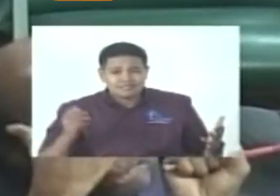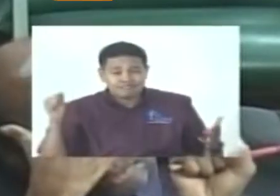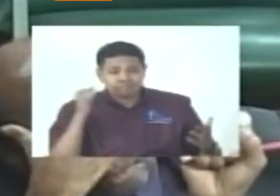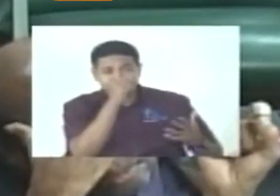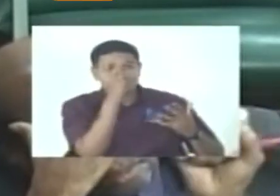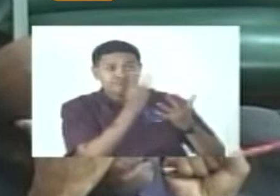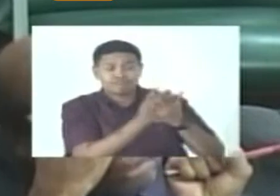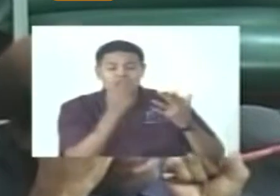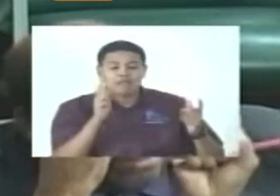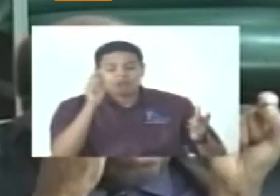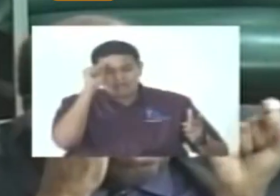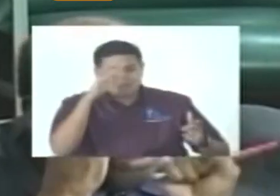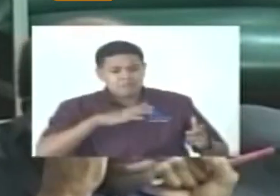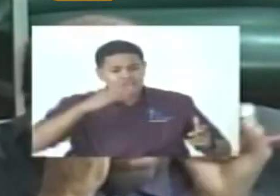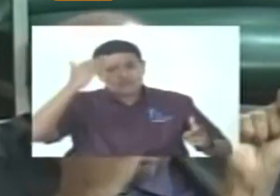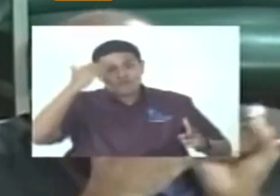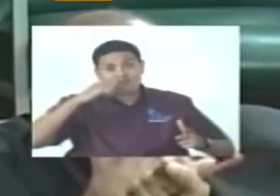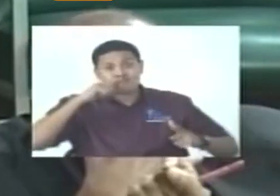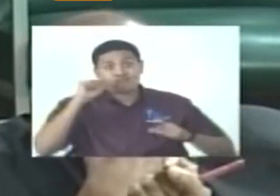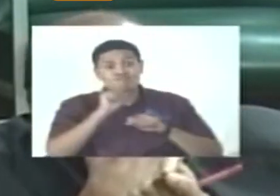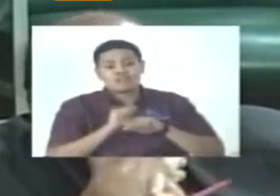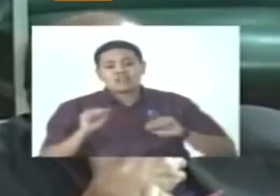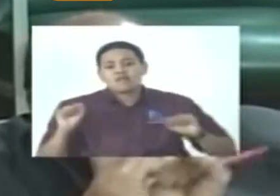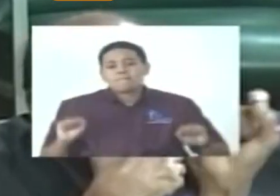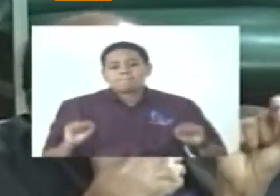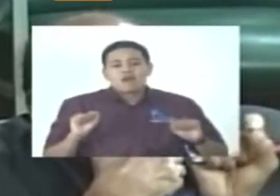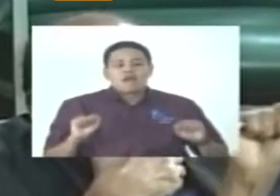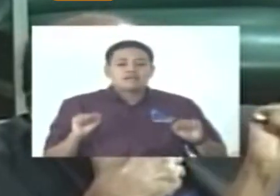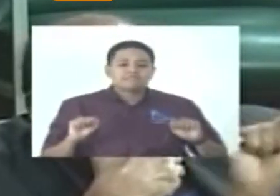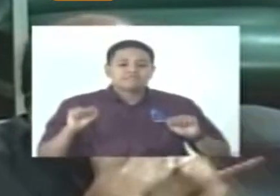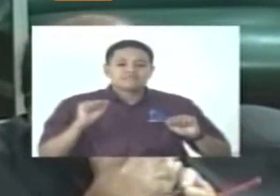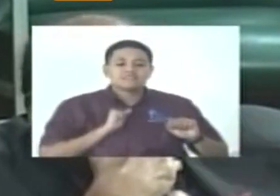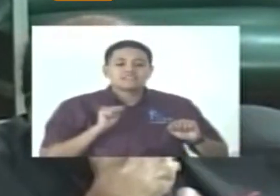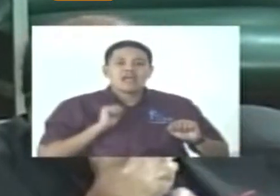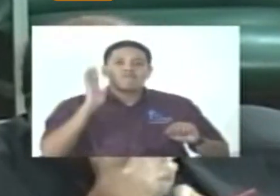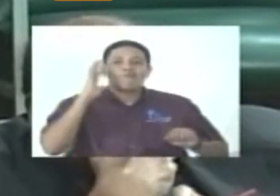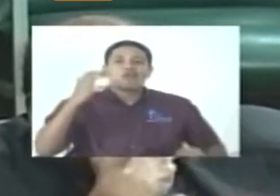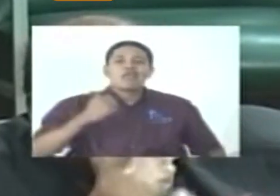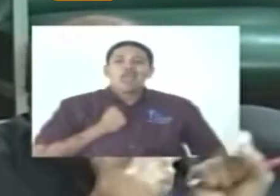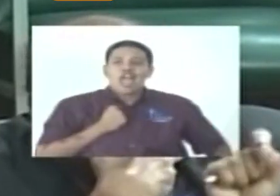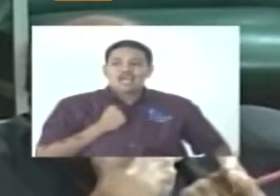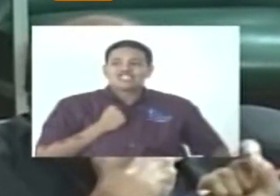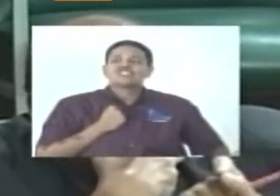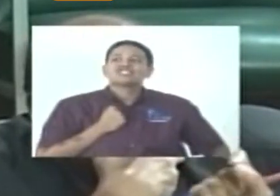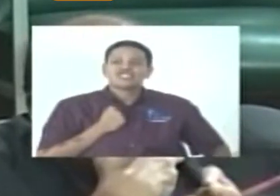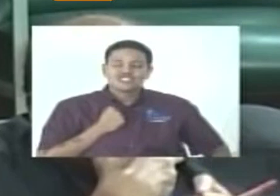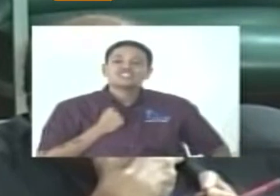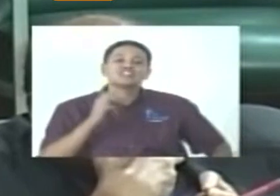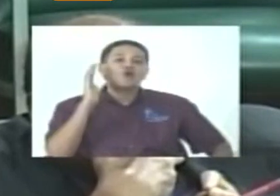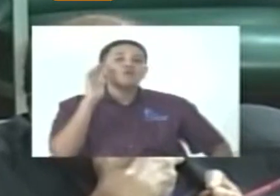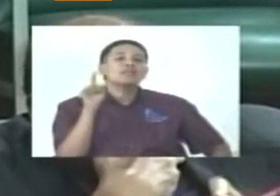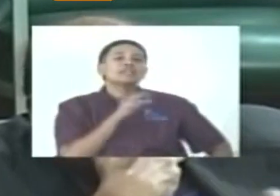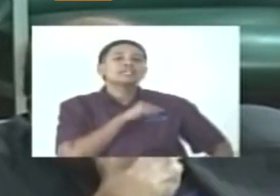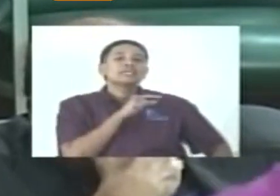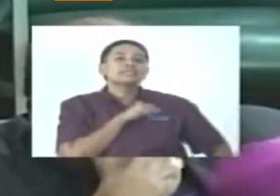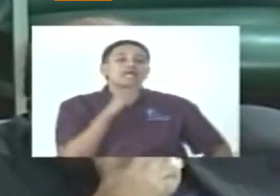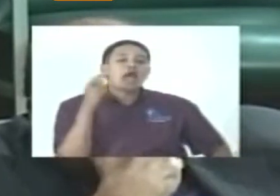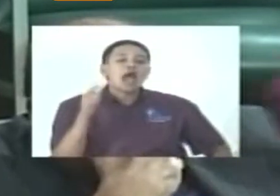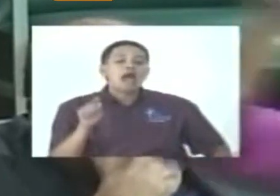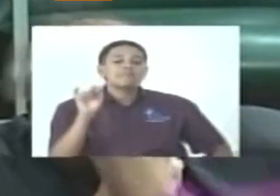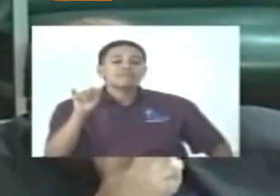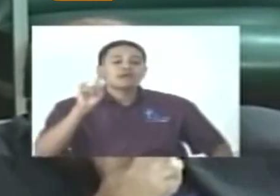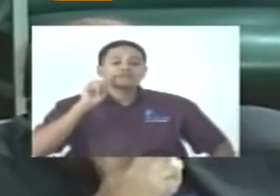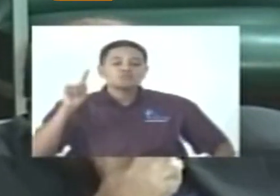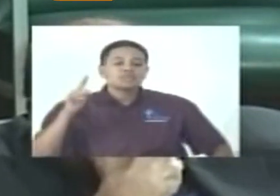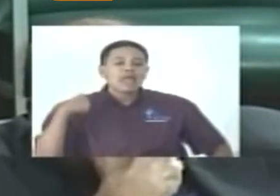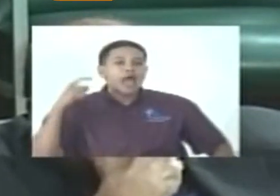man knows that the possibility is I'm going to be caught and I'm going to be found guilty. And that is the tone